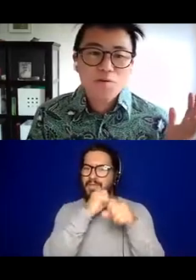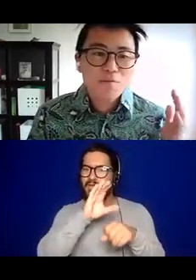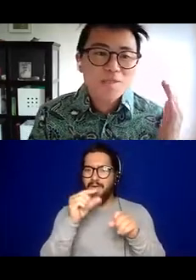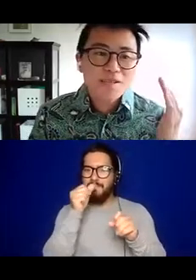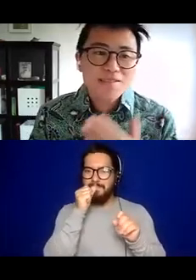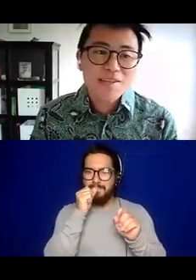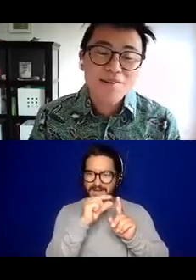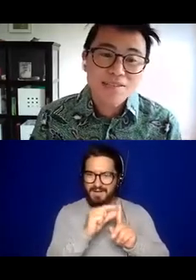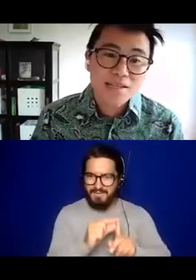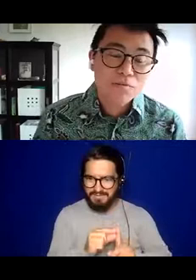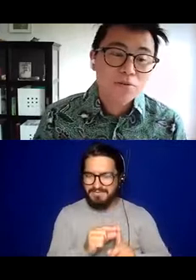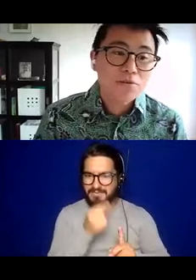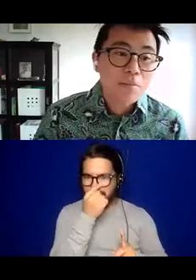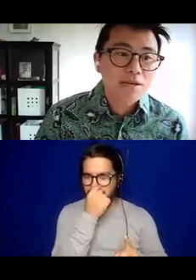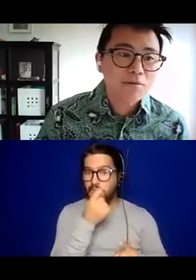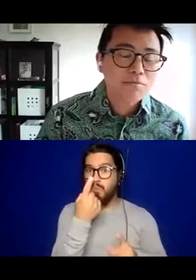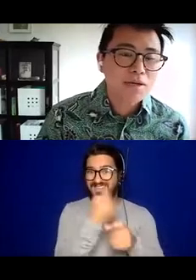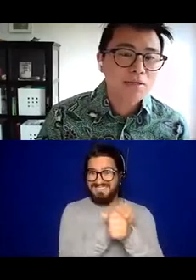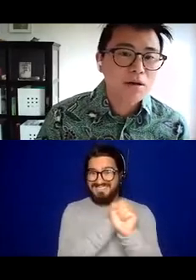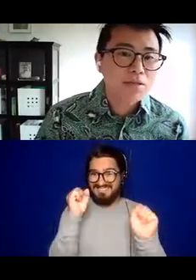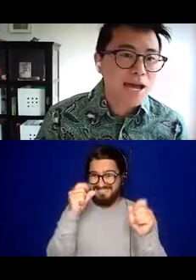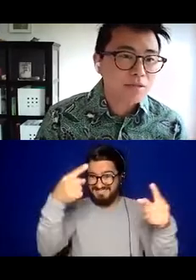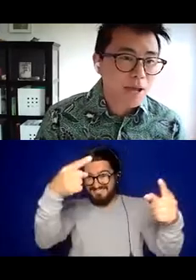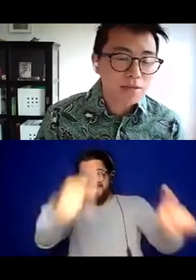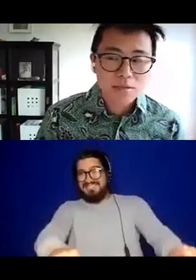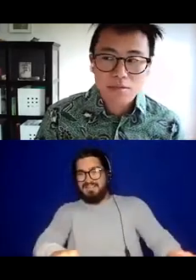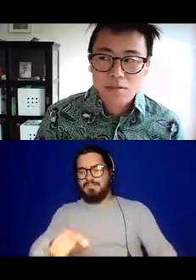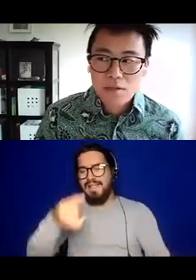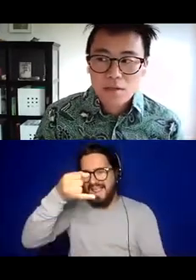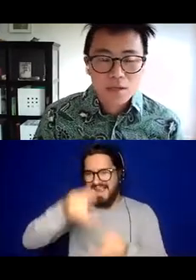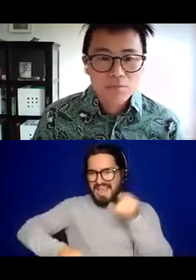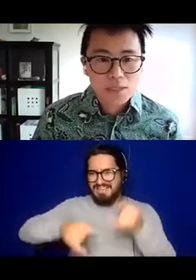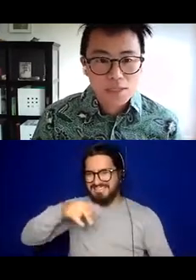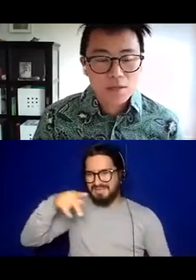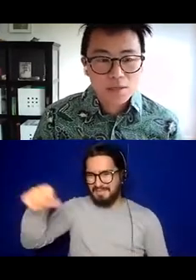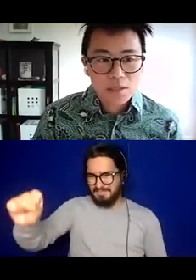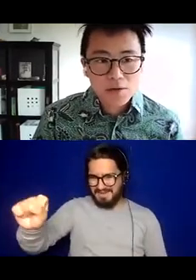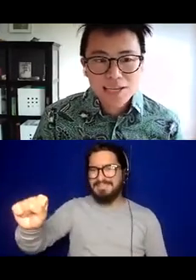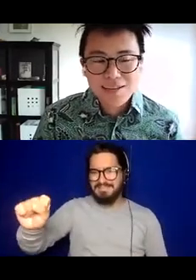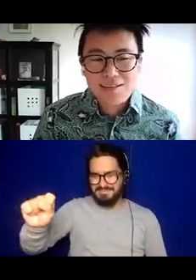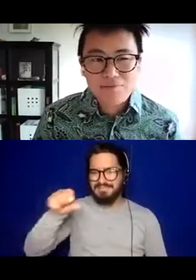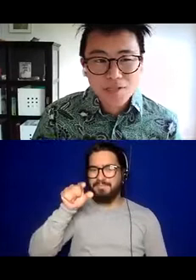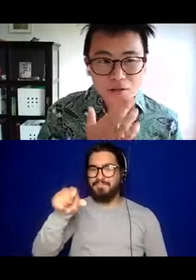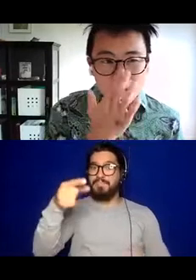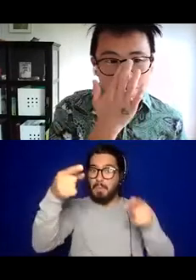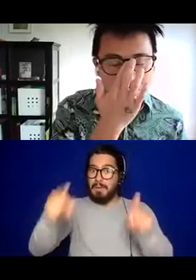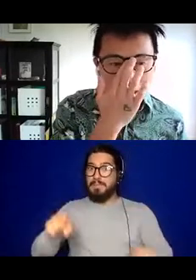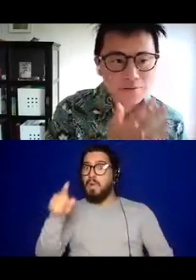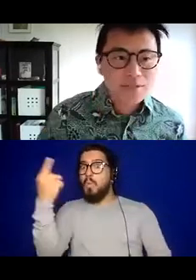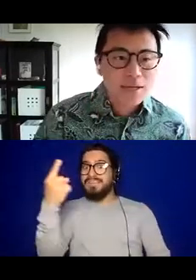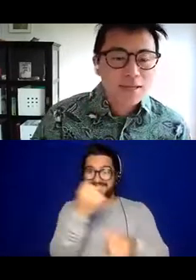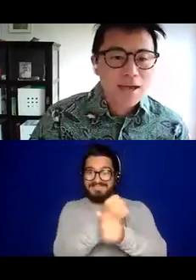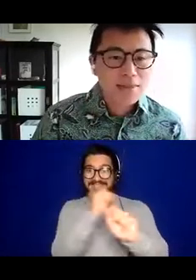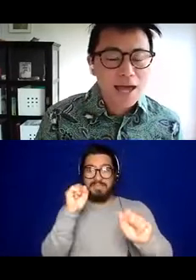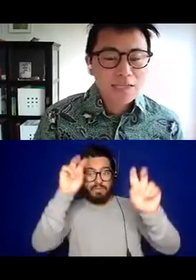passwords. So there was a security incident with a password manager called LastPass, in which a security researcher